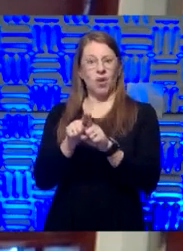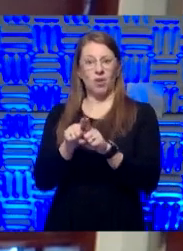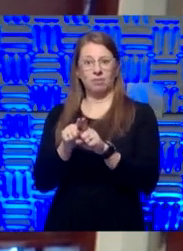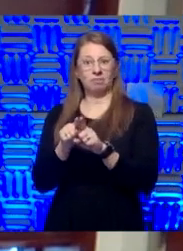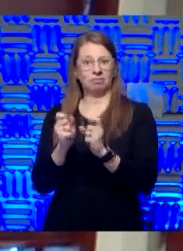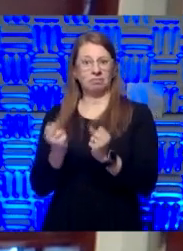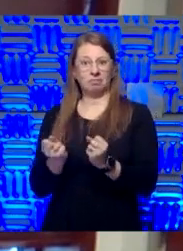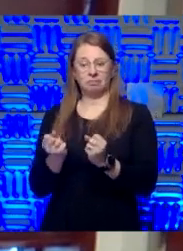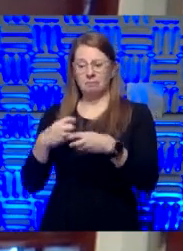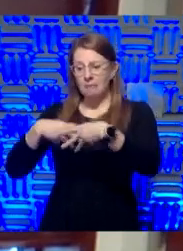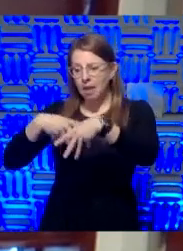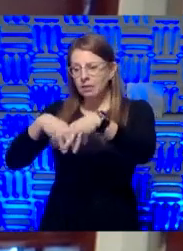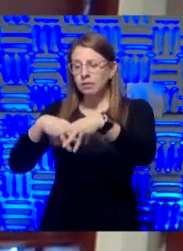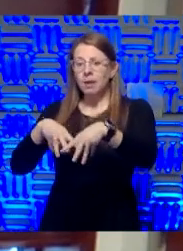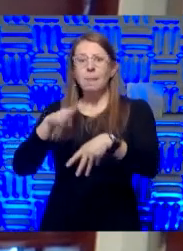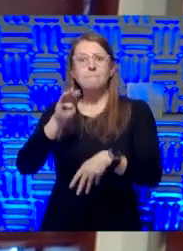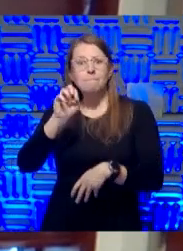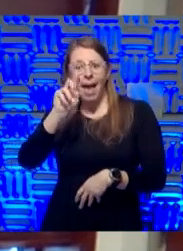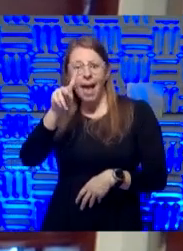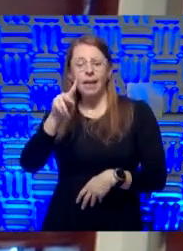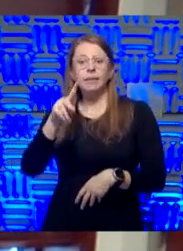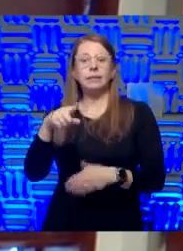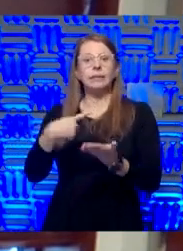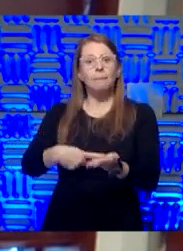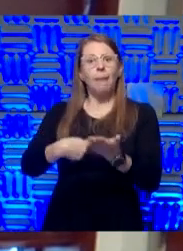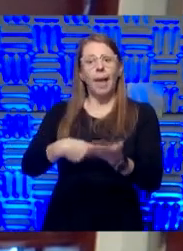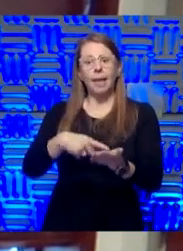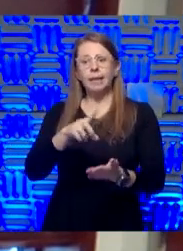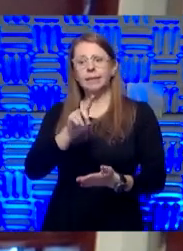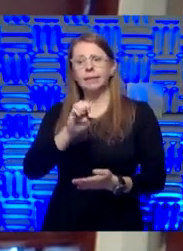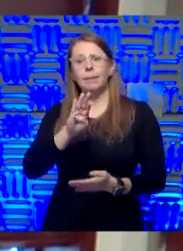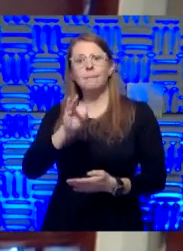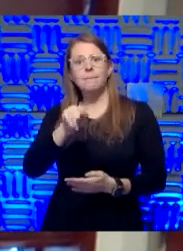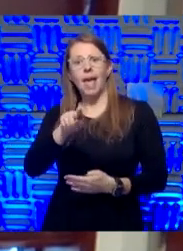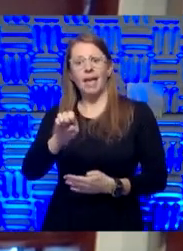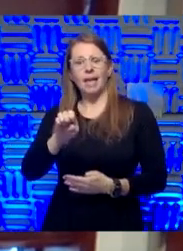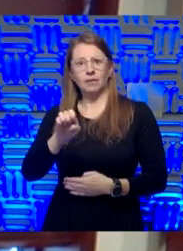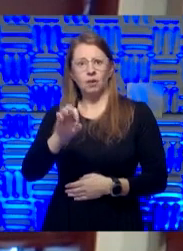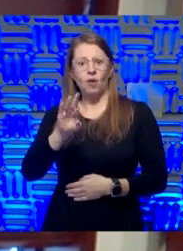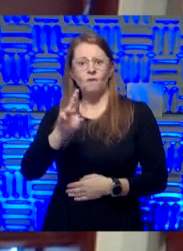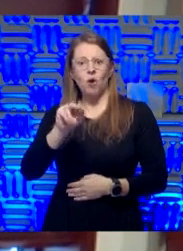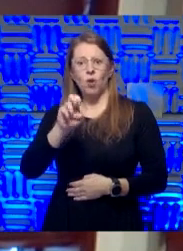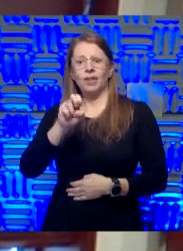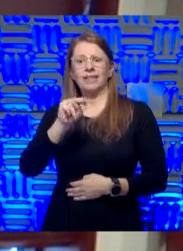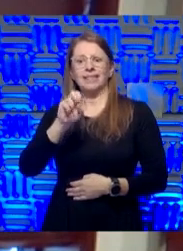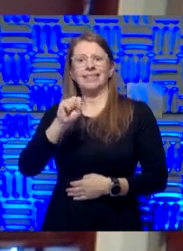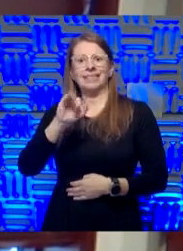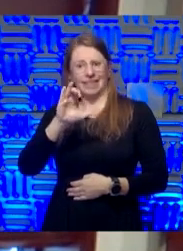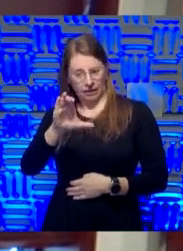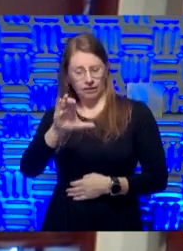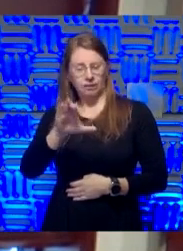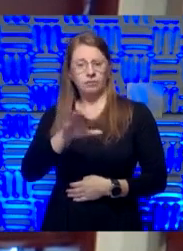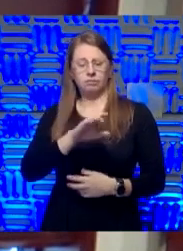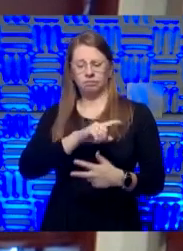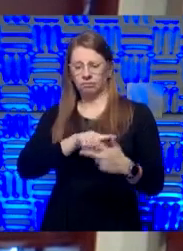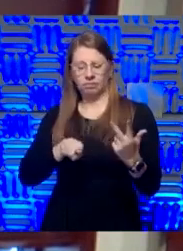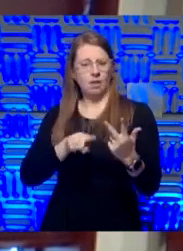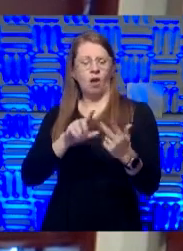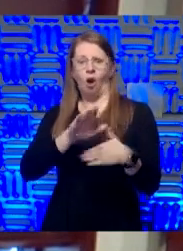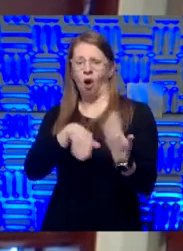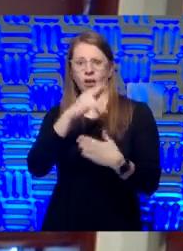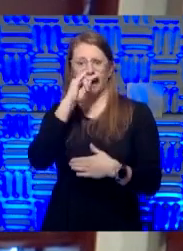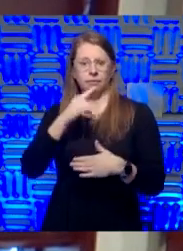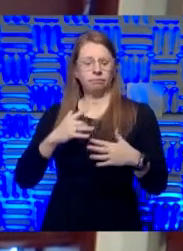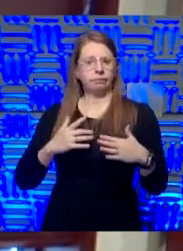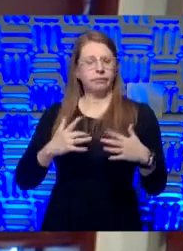activities: marching band, debate, forensics, and so forth. And all of our kids are anxious for that opportunity